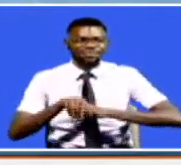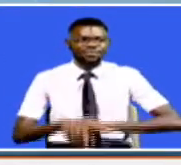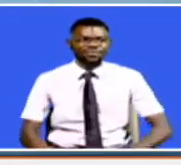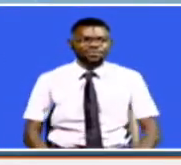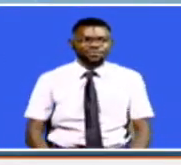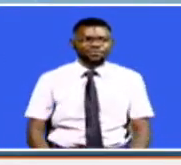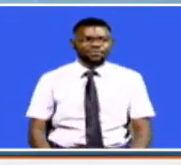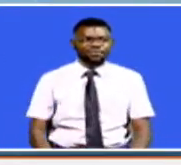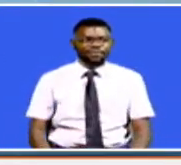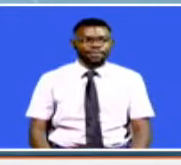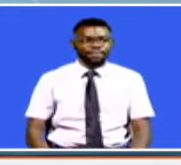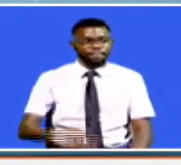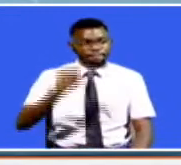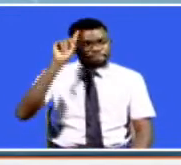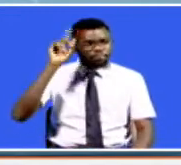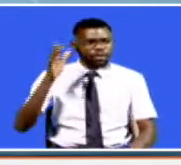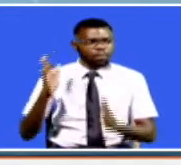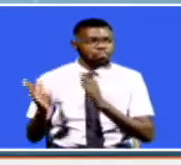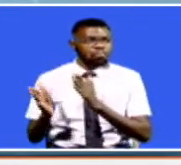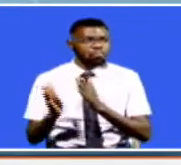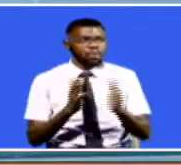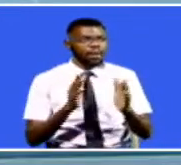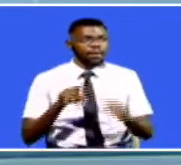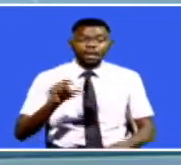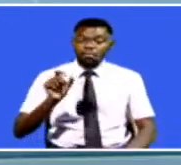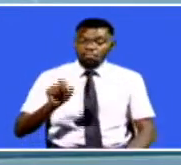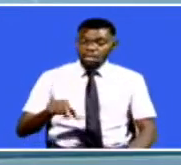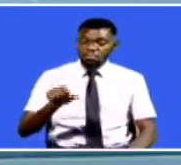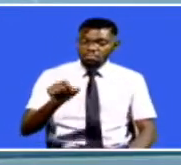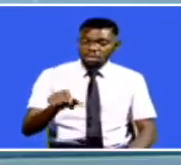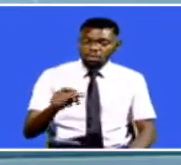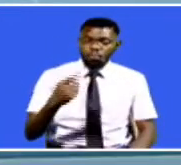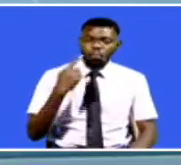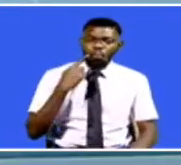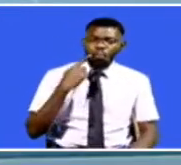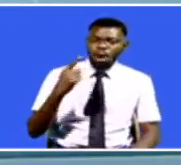The government is planning to plant approximately 100 million tree seedlings.